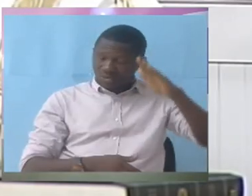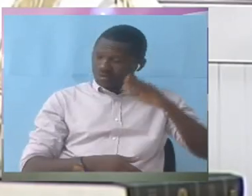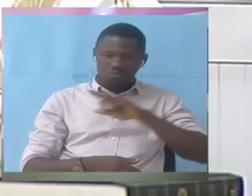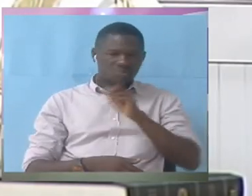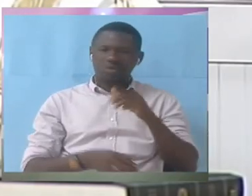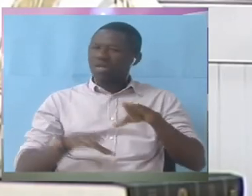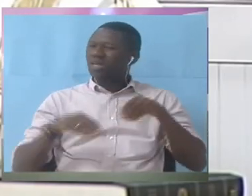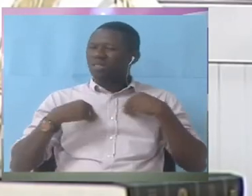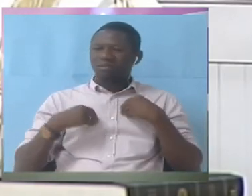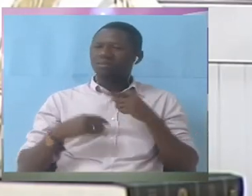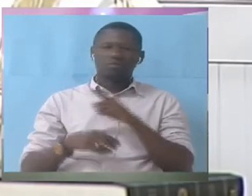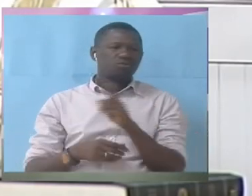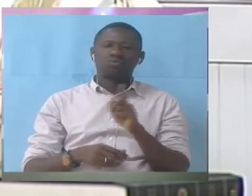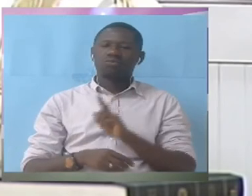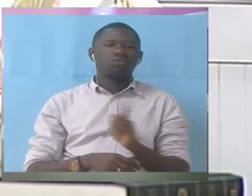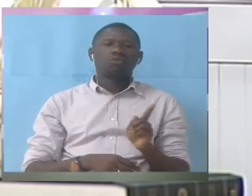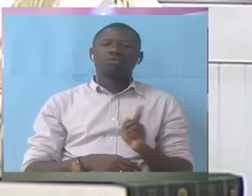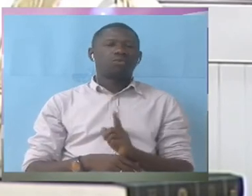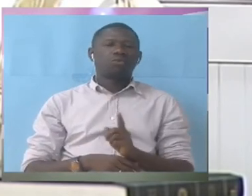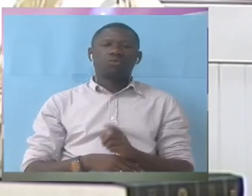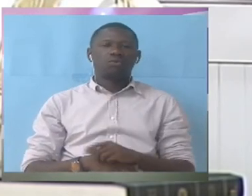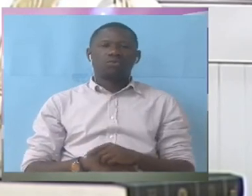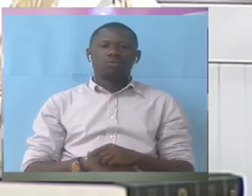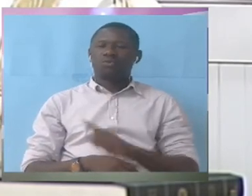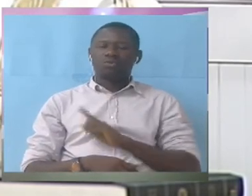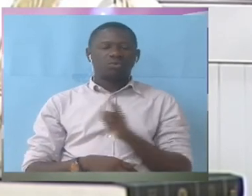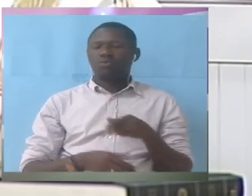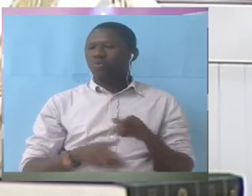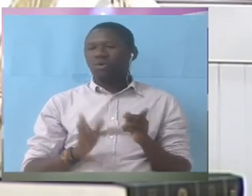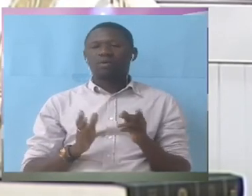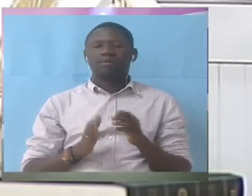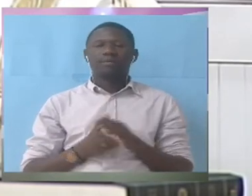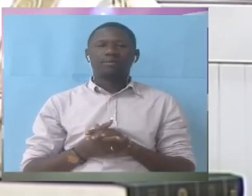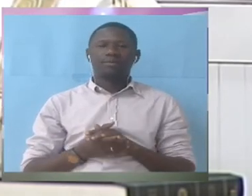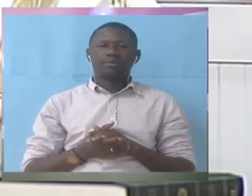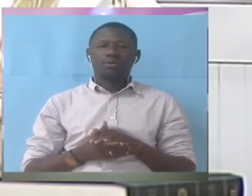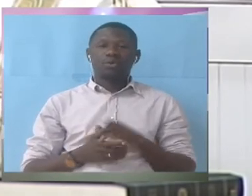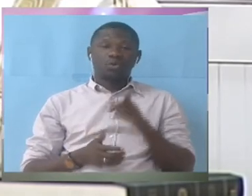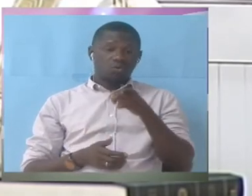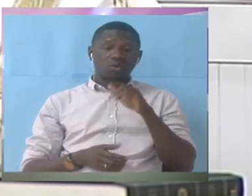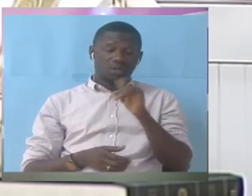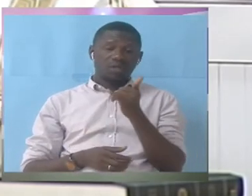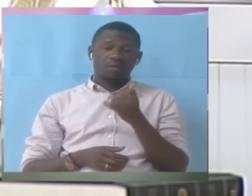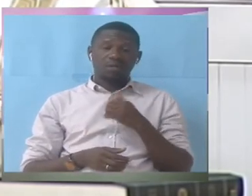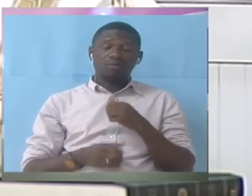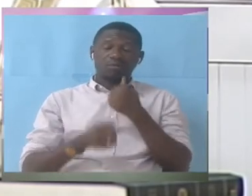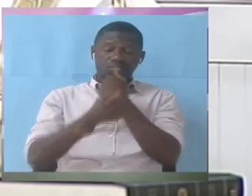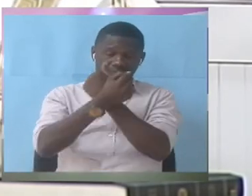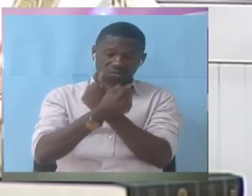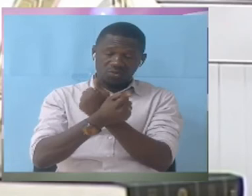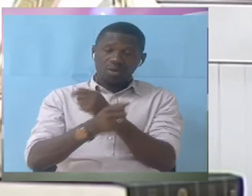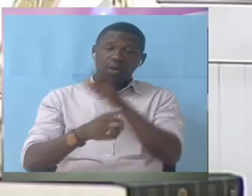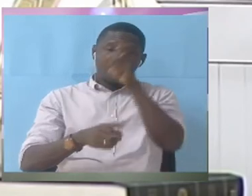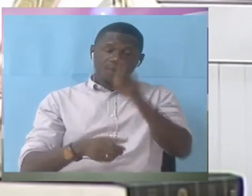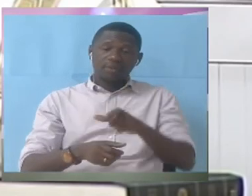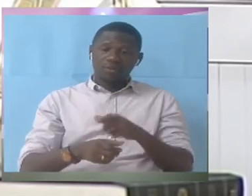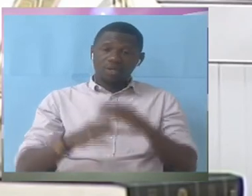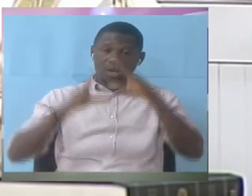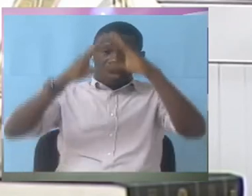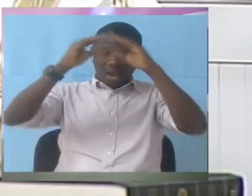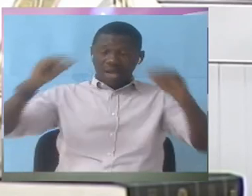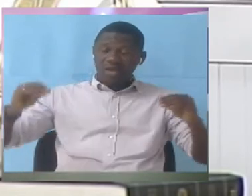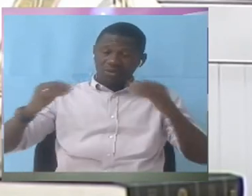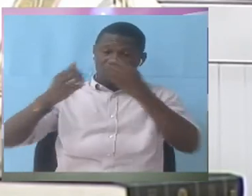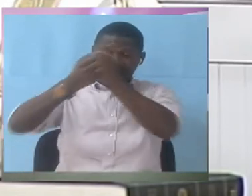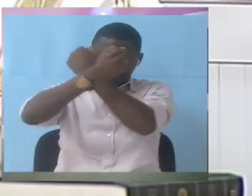pour yar soldar lolu nanguñ ko ci you can put someone on the house arrest mun nga jël kenn def